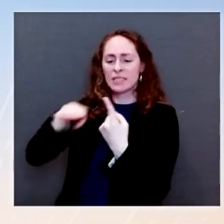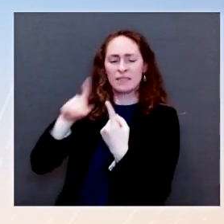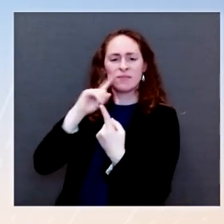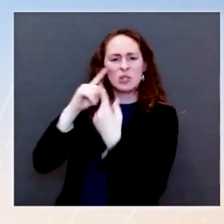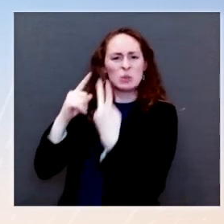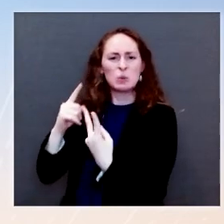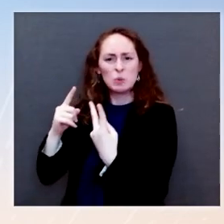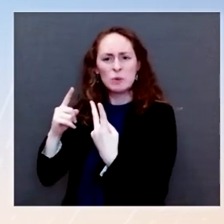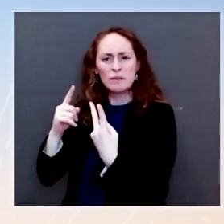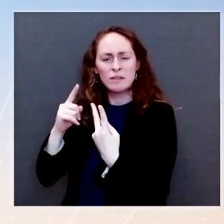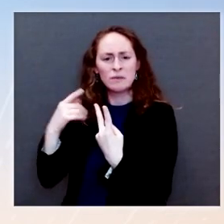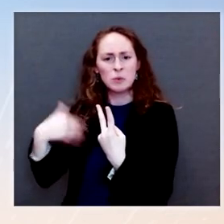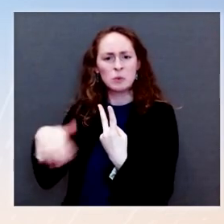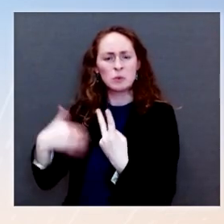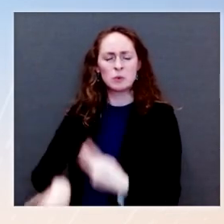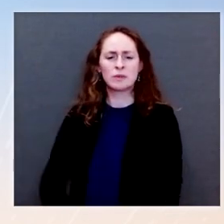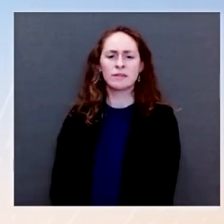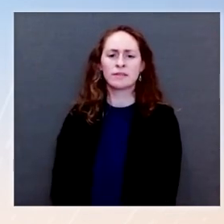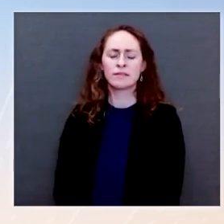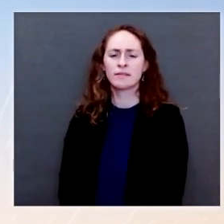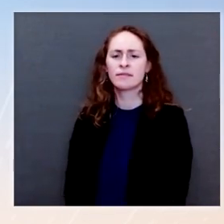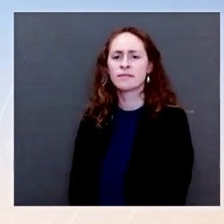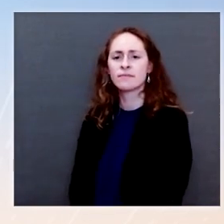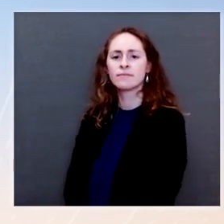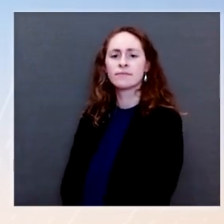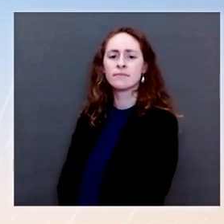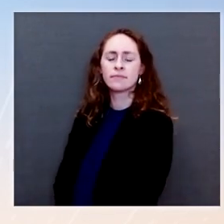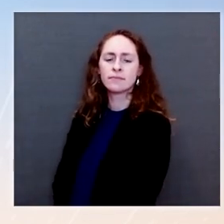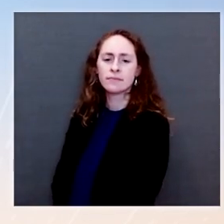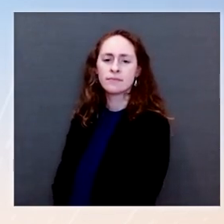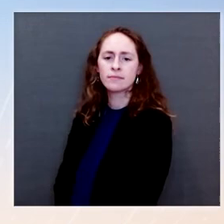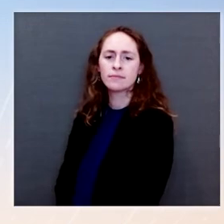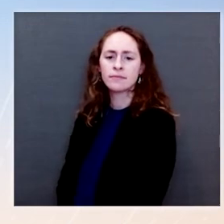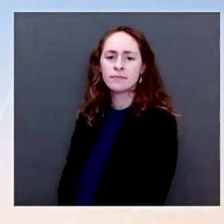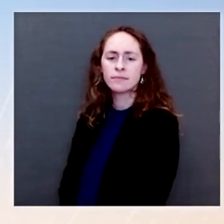tomorrow to vote on their report that will go to the president.